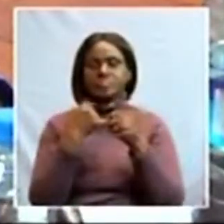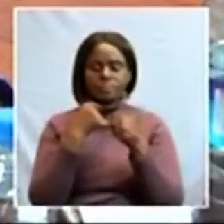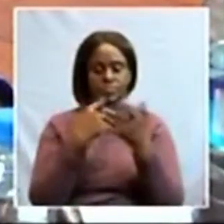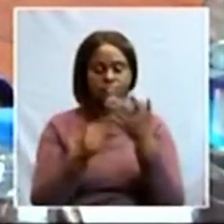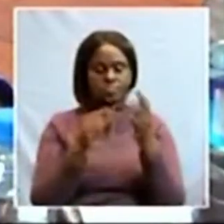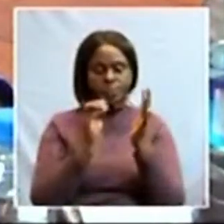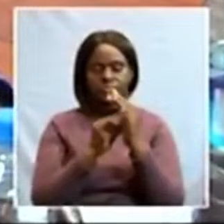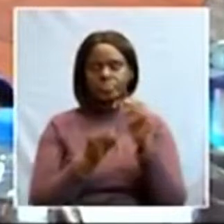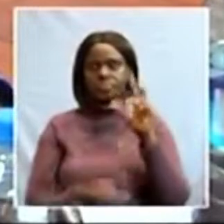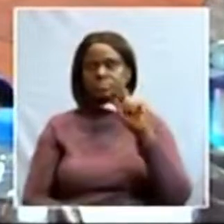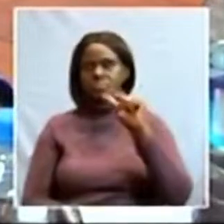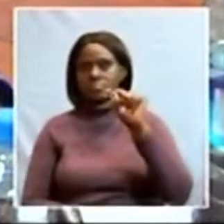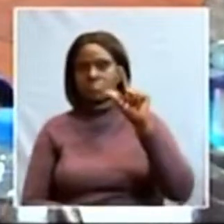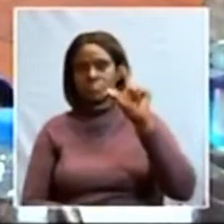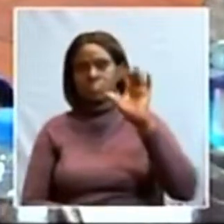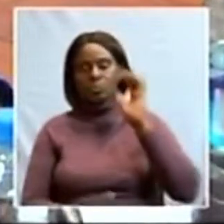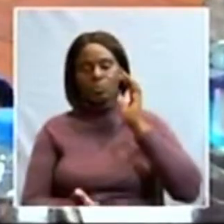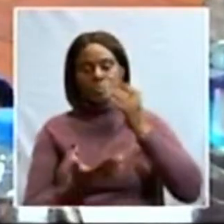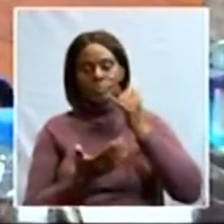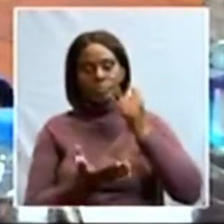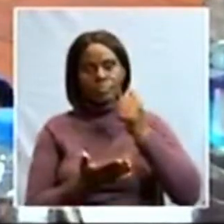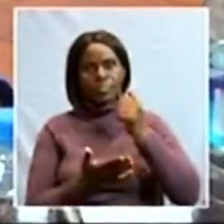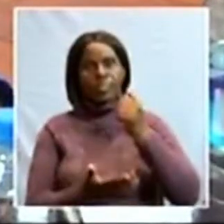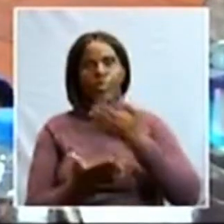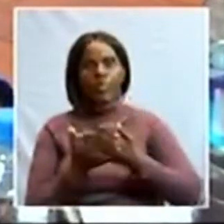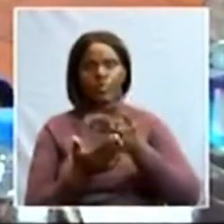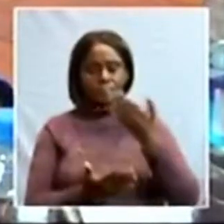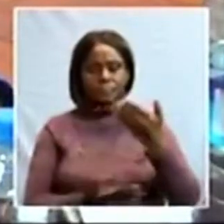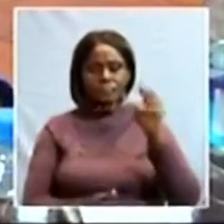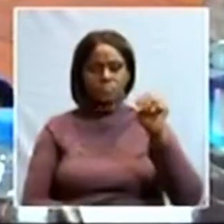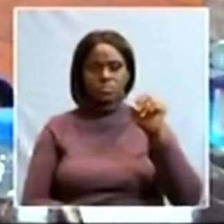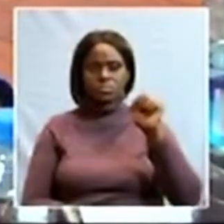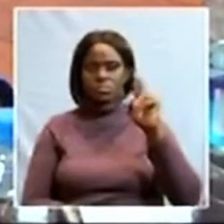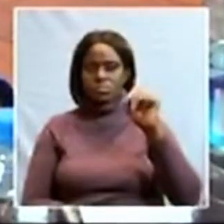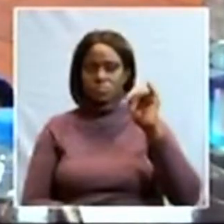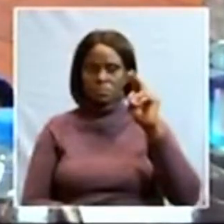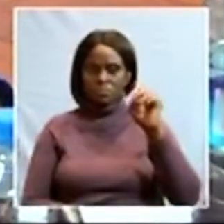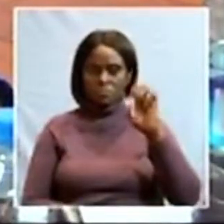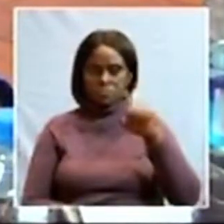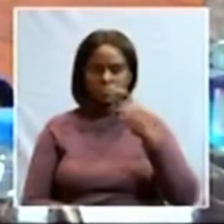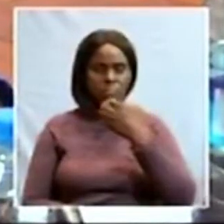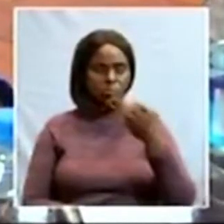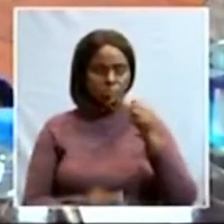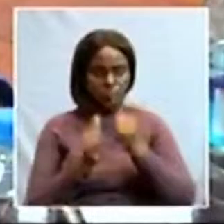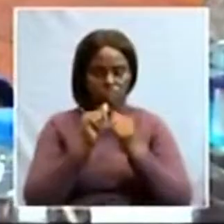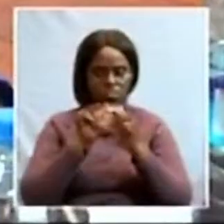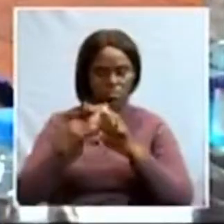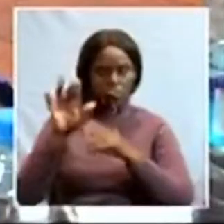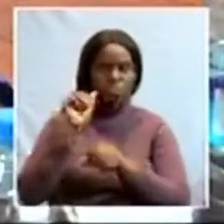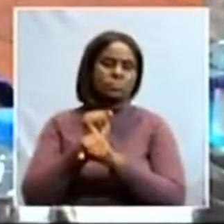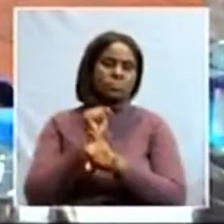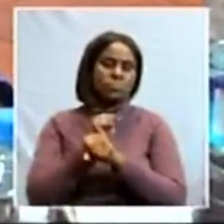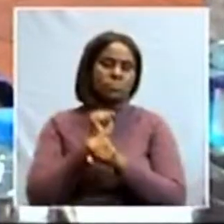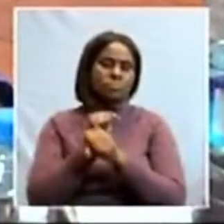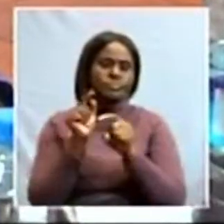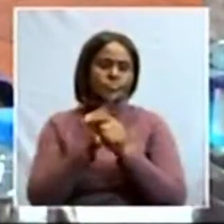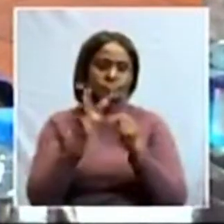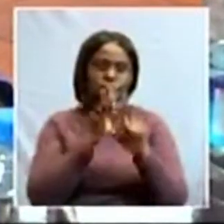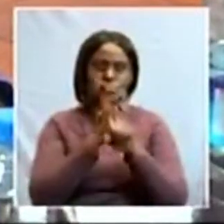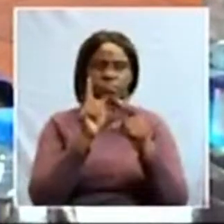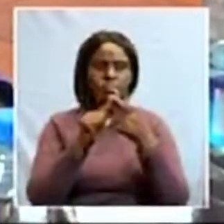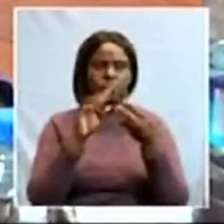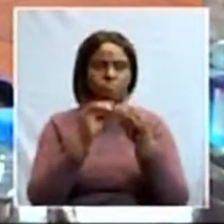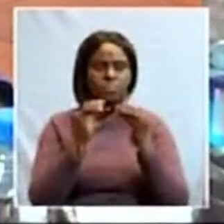in the 2025 budget to procure some marine rescue equipment which are within its capacity. Refer to